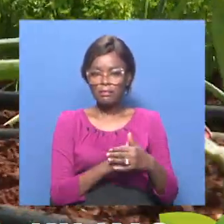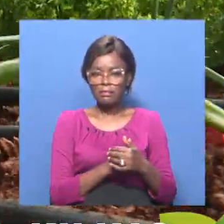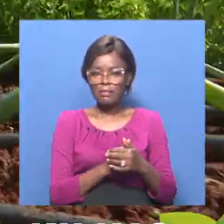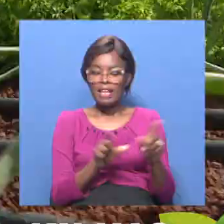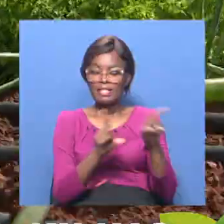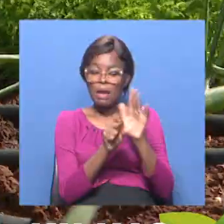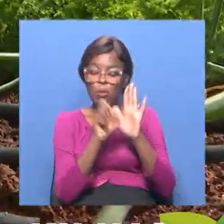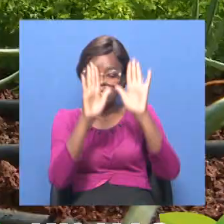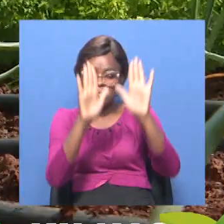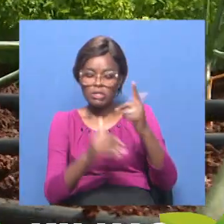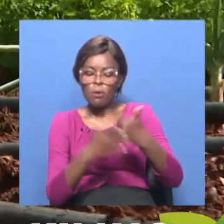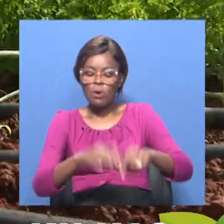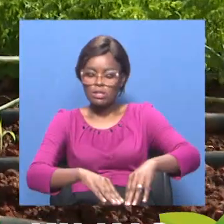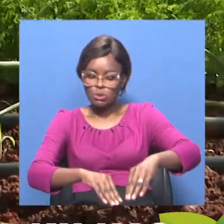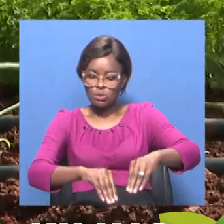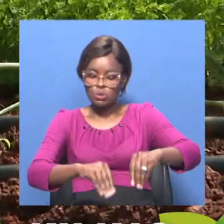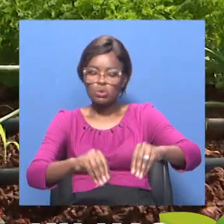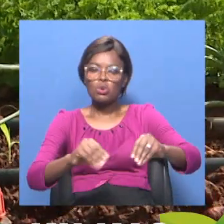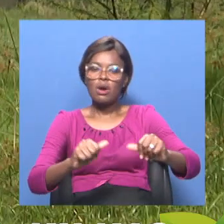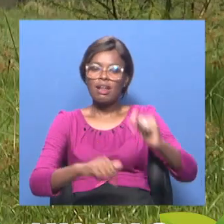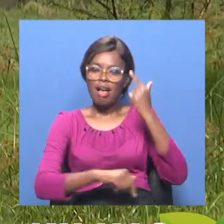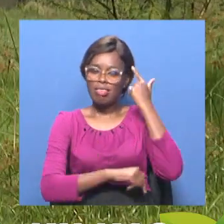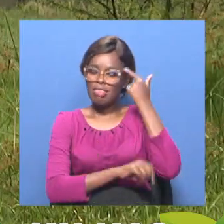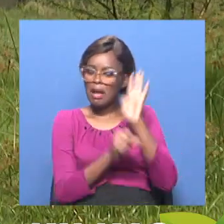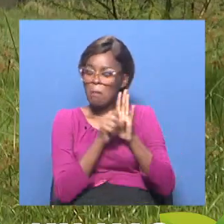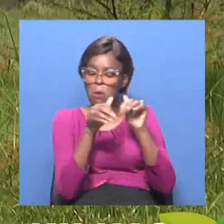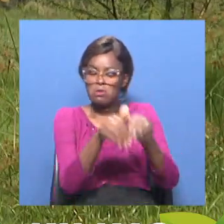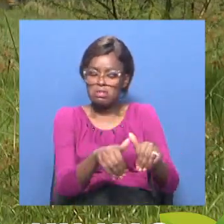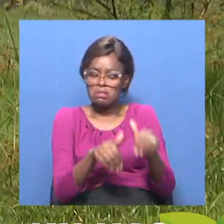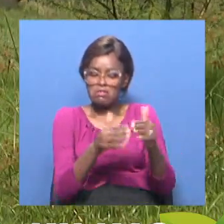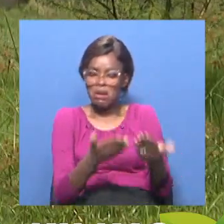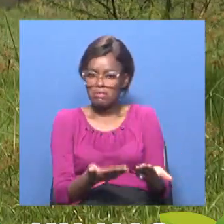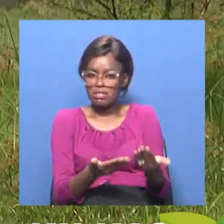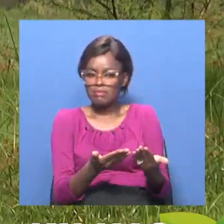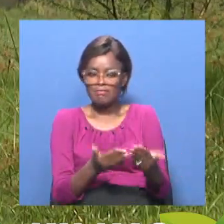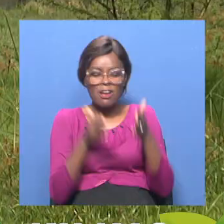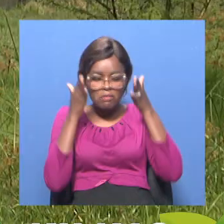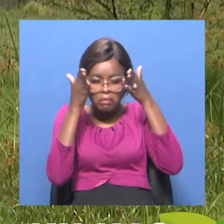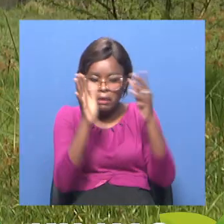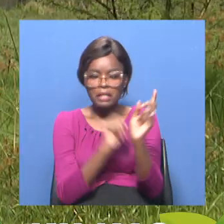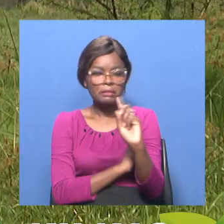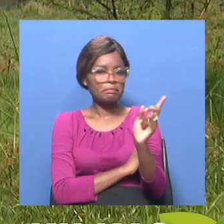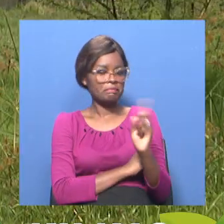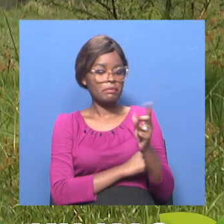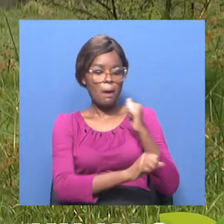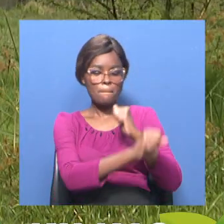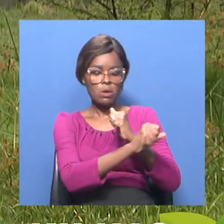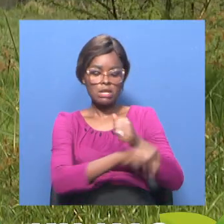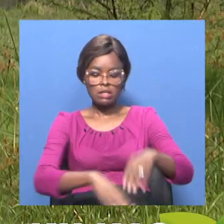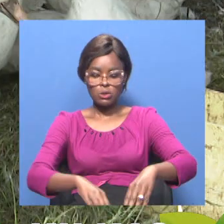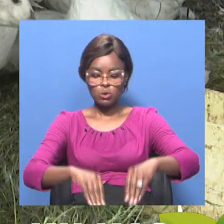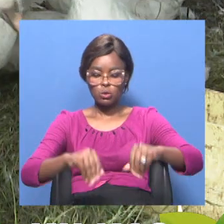most importantly the soil. You know, I think a lot of farmers globally have not focused on protecting the soil